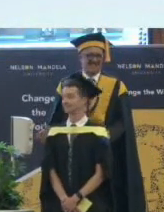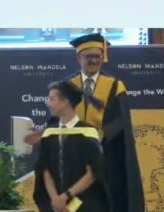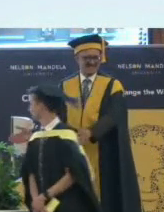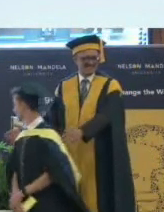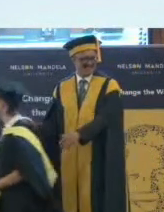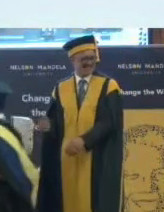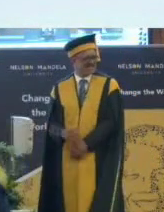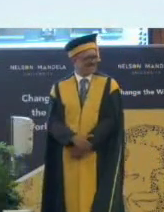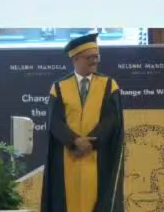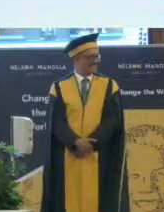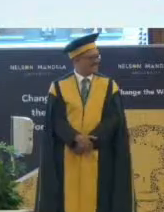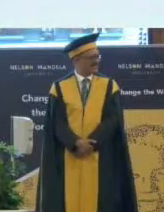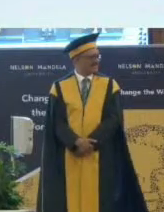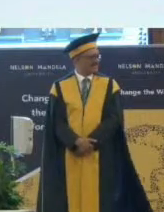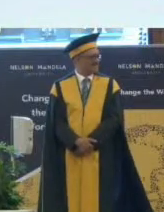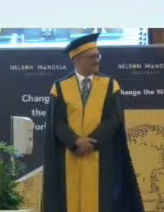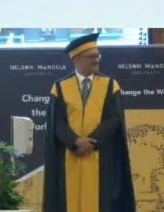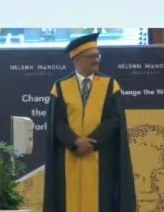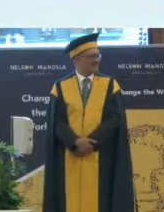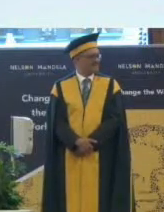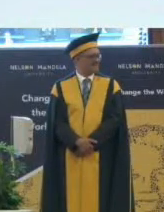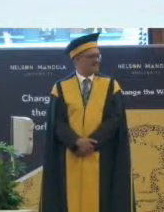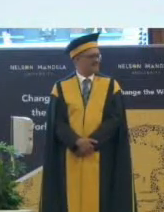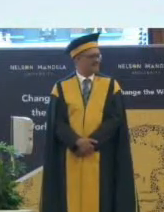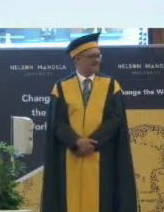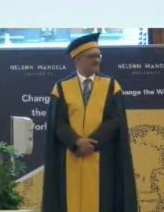Candice Damunse.